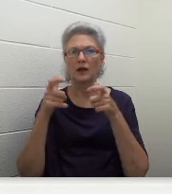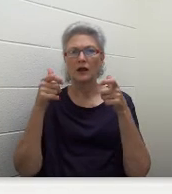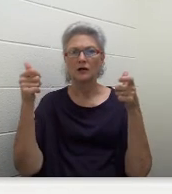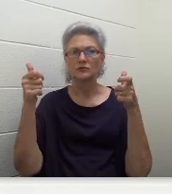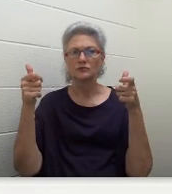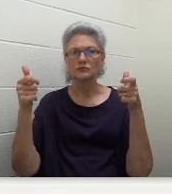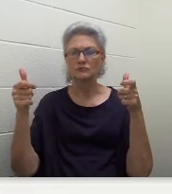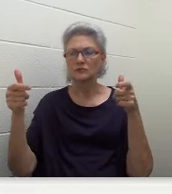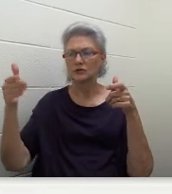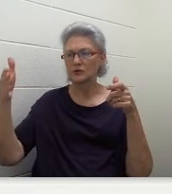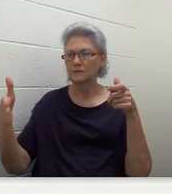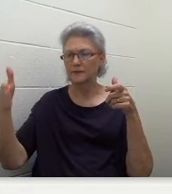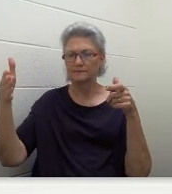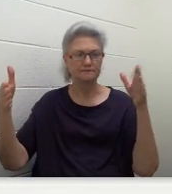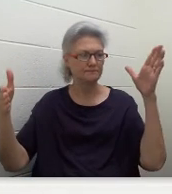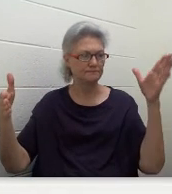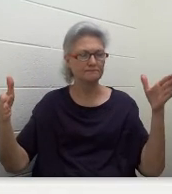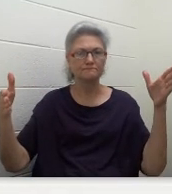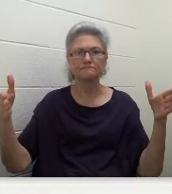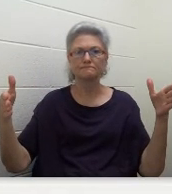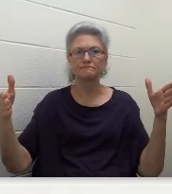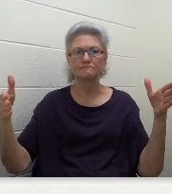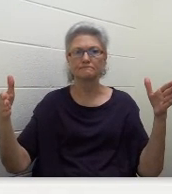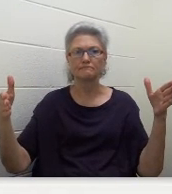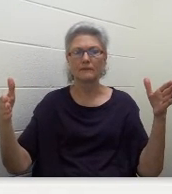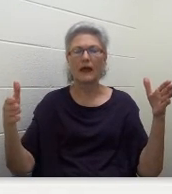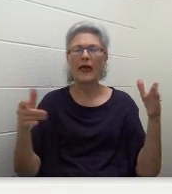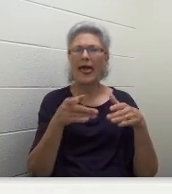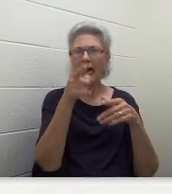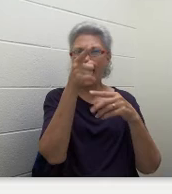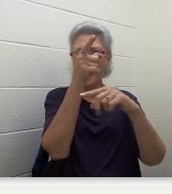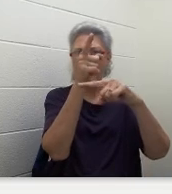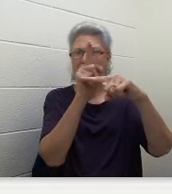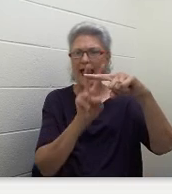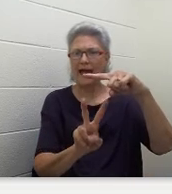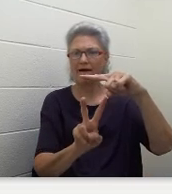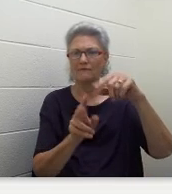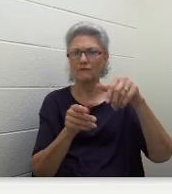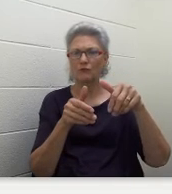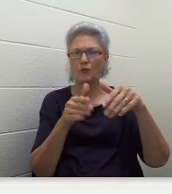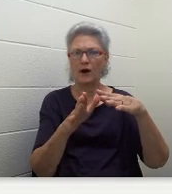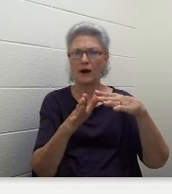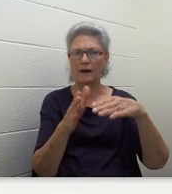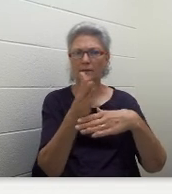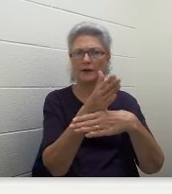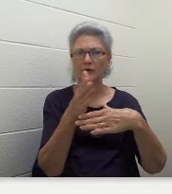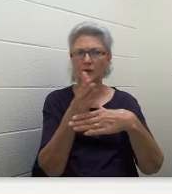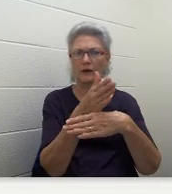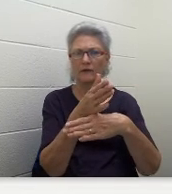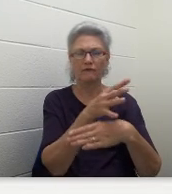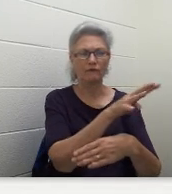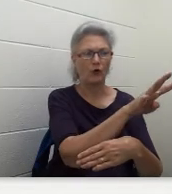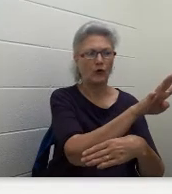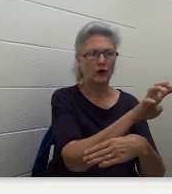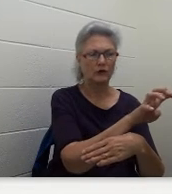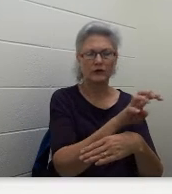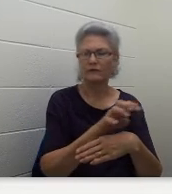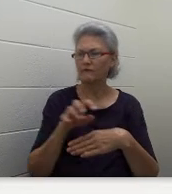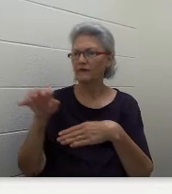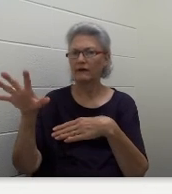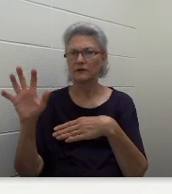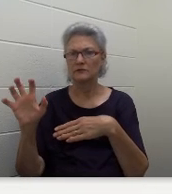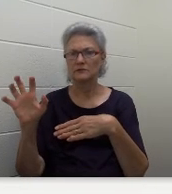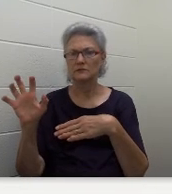benchmark. Now I have to think of the halfway point or the midpoint between 400 and